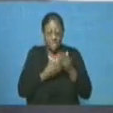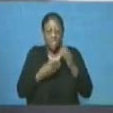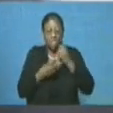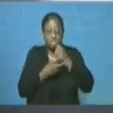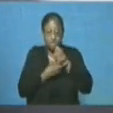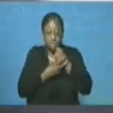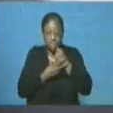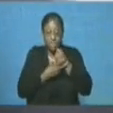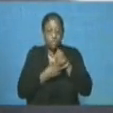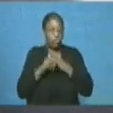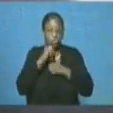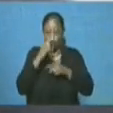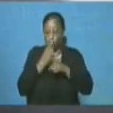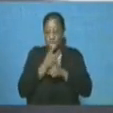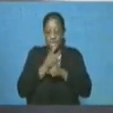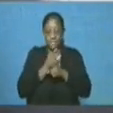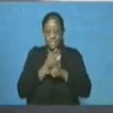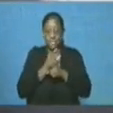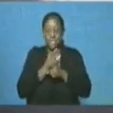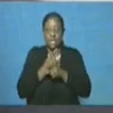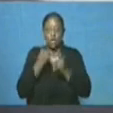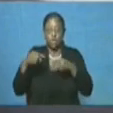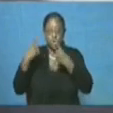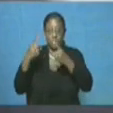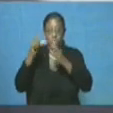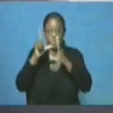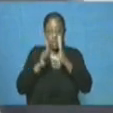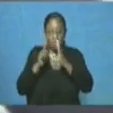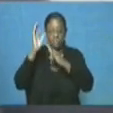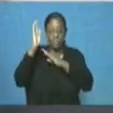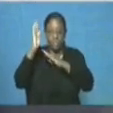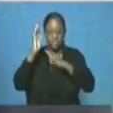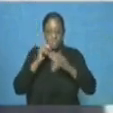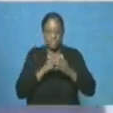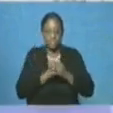to the law and the laws of the Bahamas.